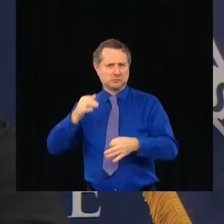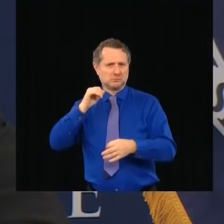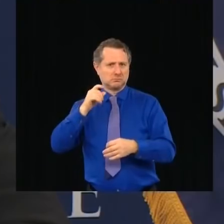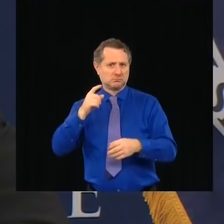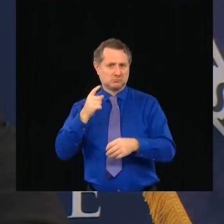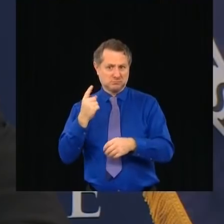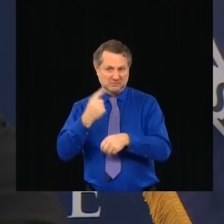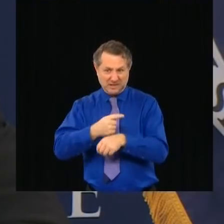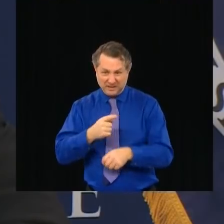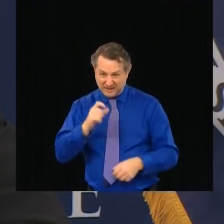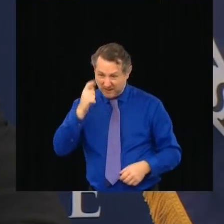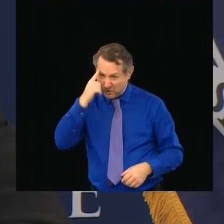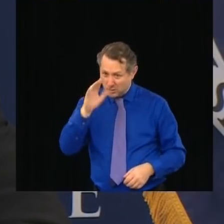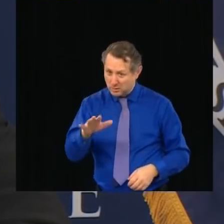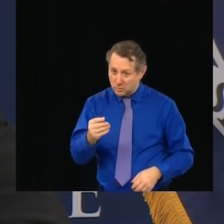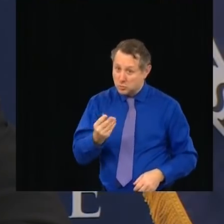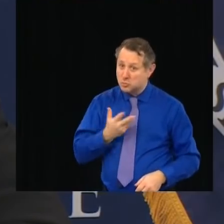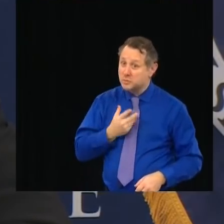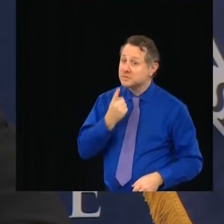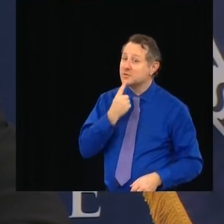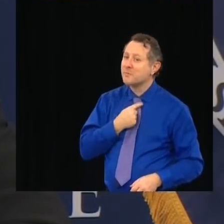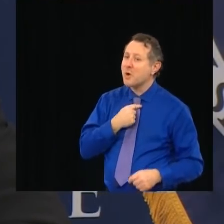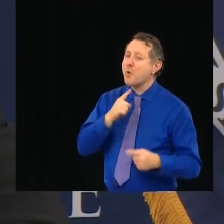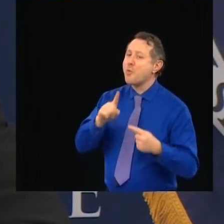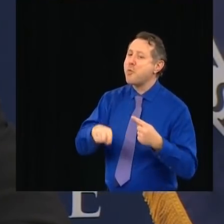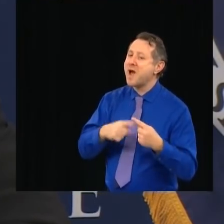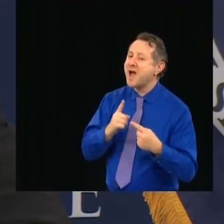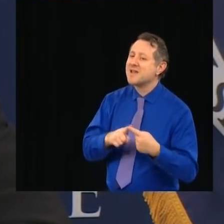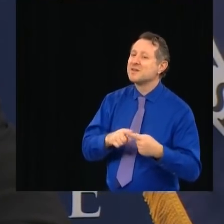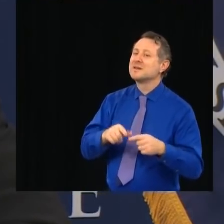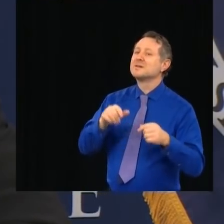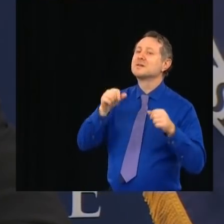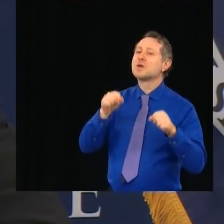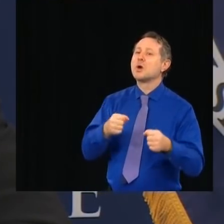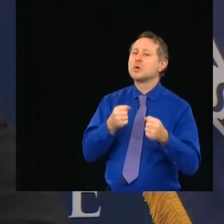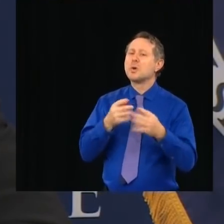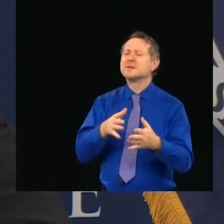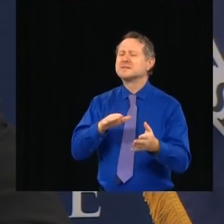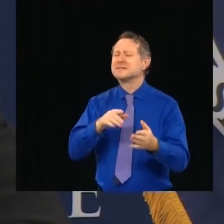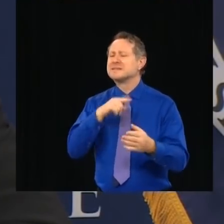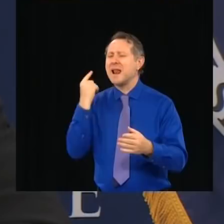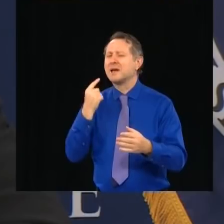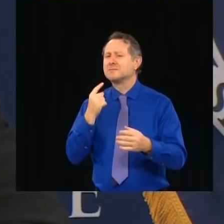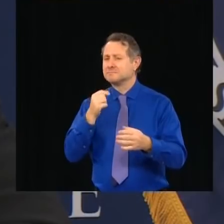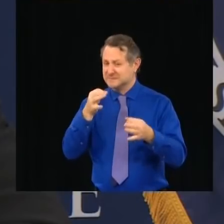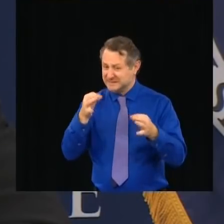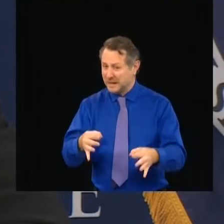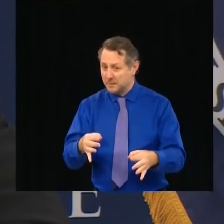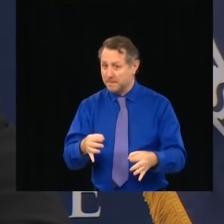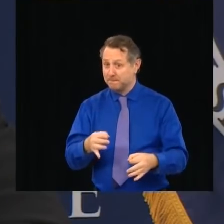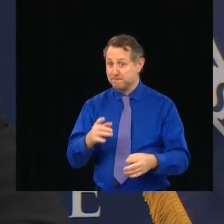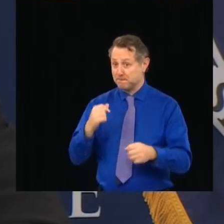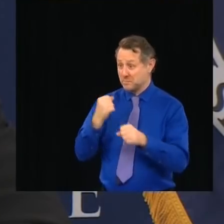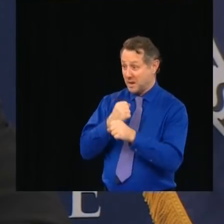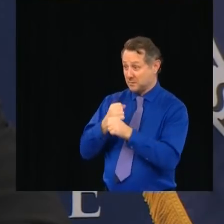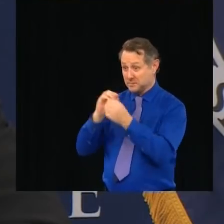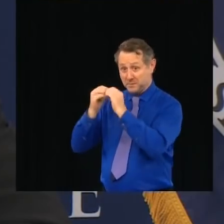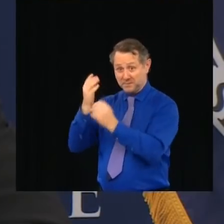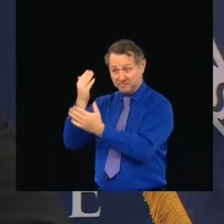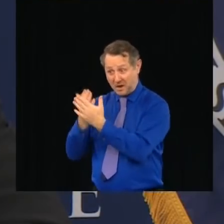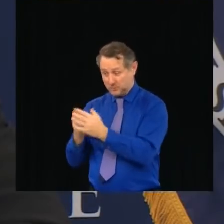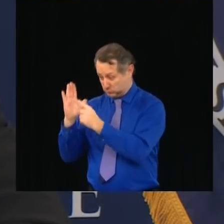give me the drop dead date and I'll make a decision based on those facts at that time. And then if they change, they change.